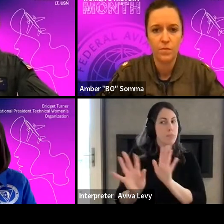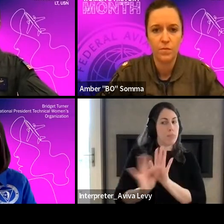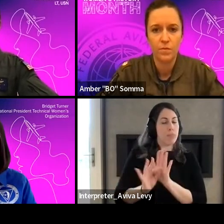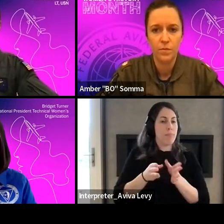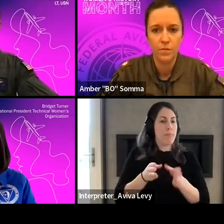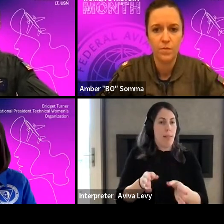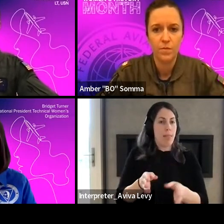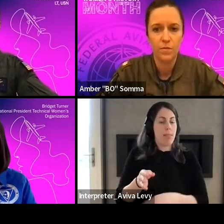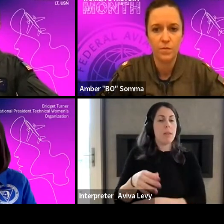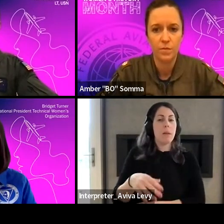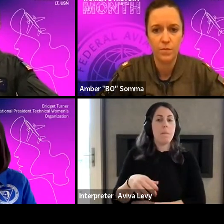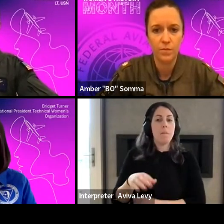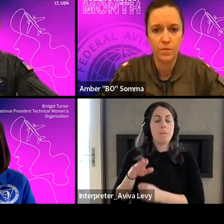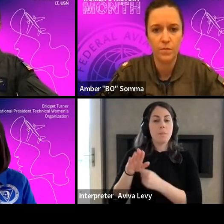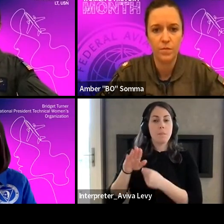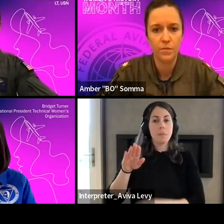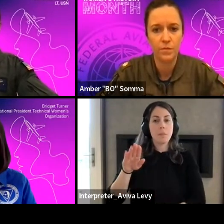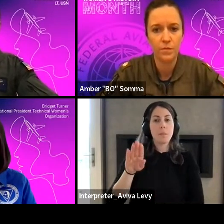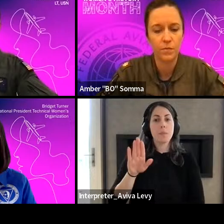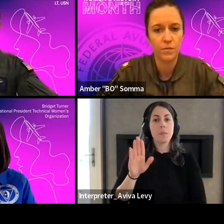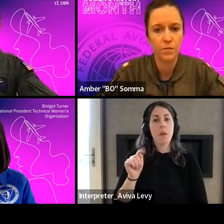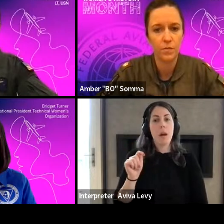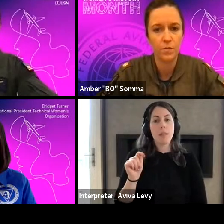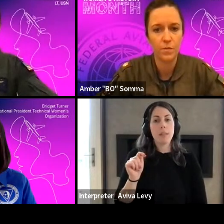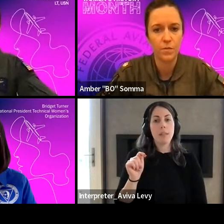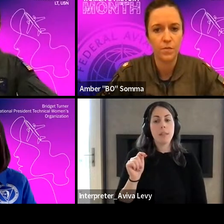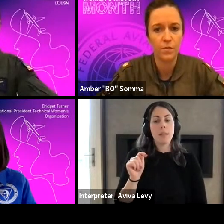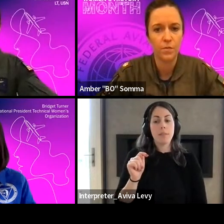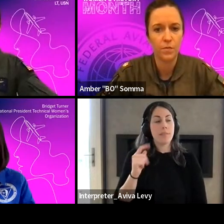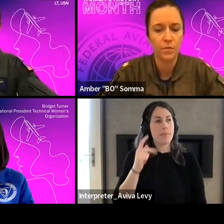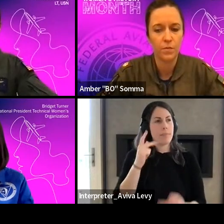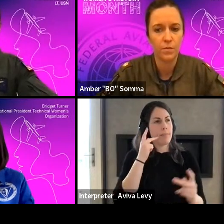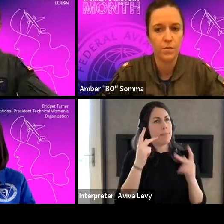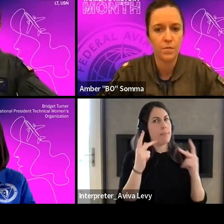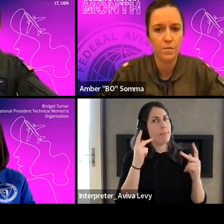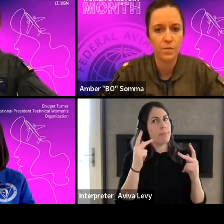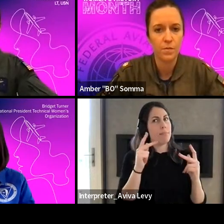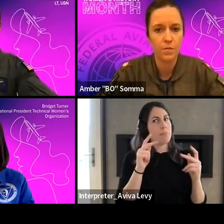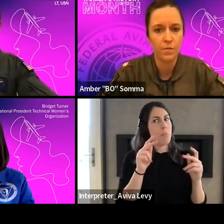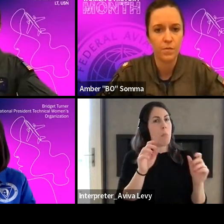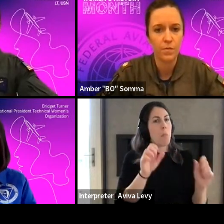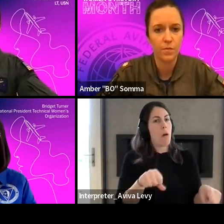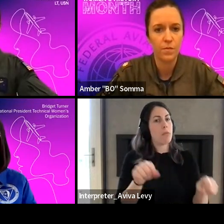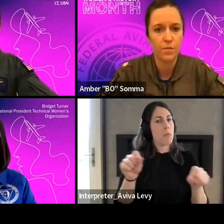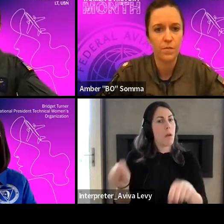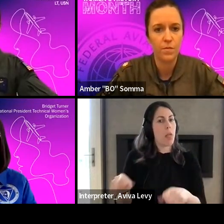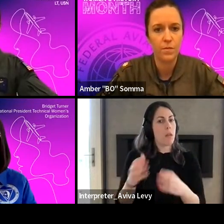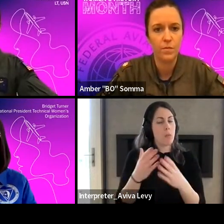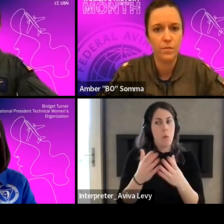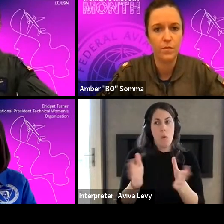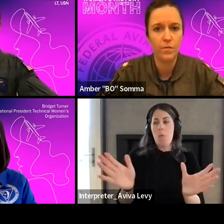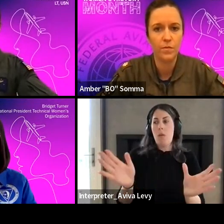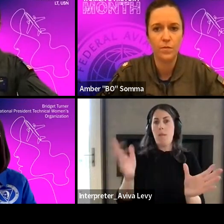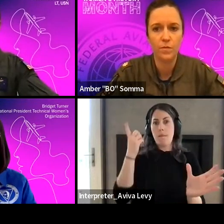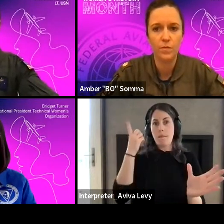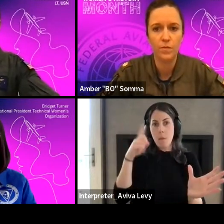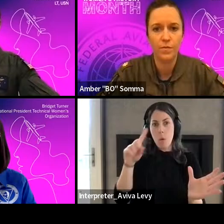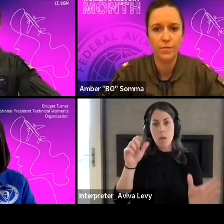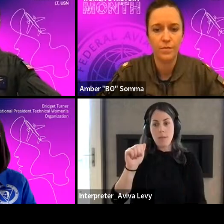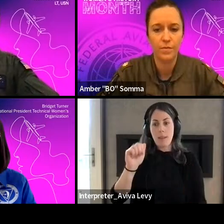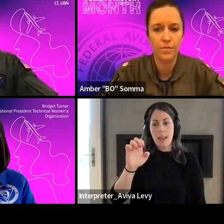there. But I just seeing the possibilities in the field of aerospace